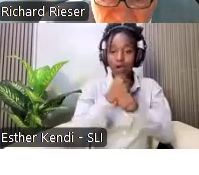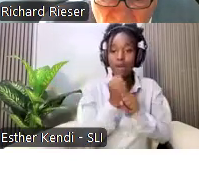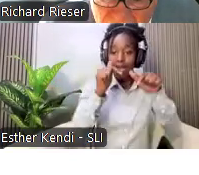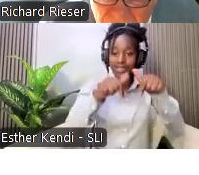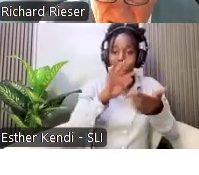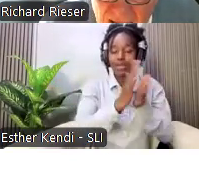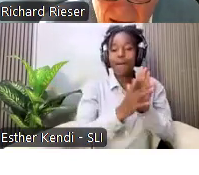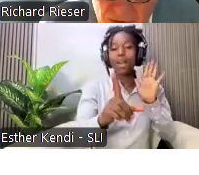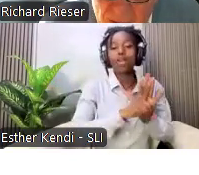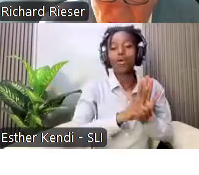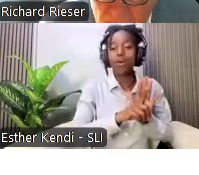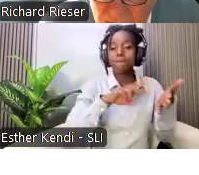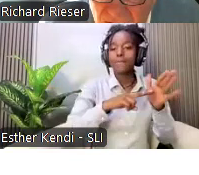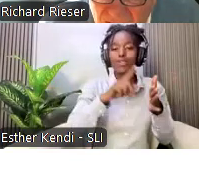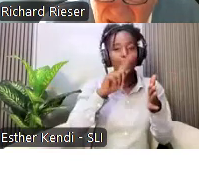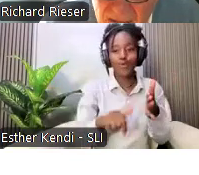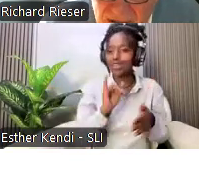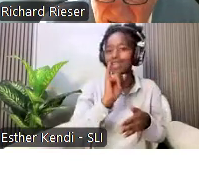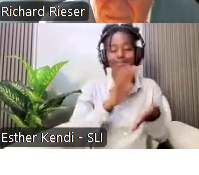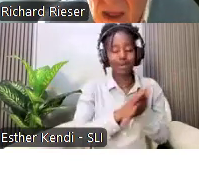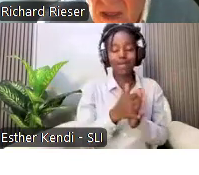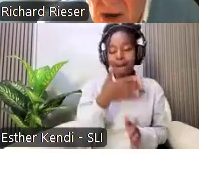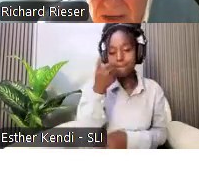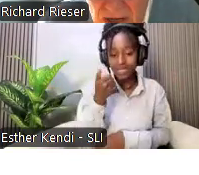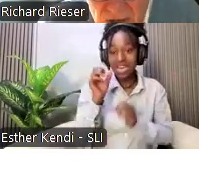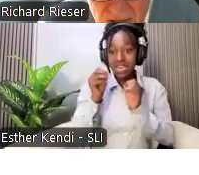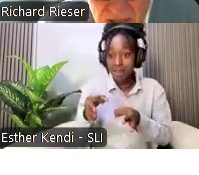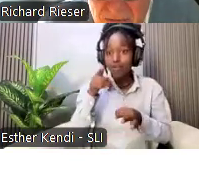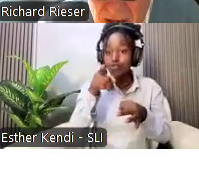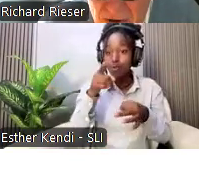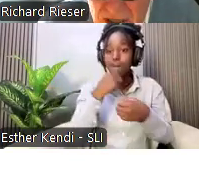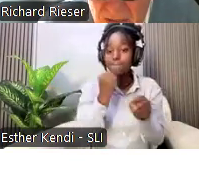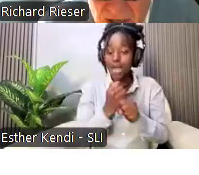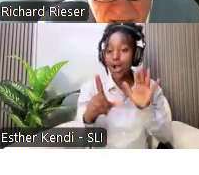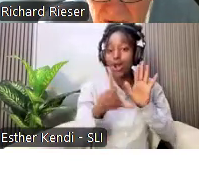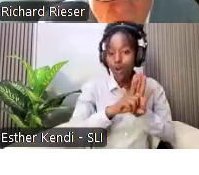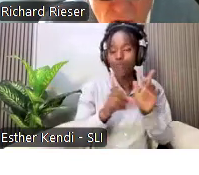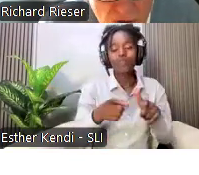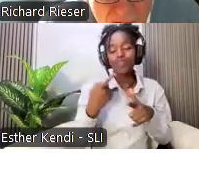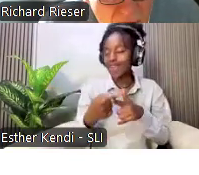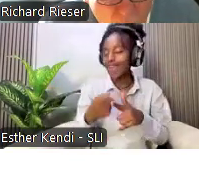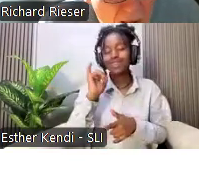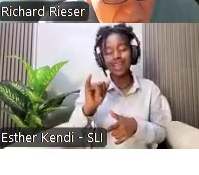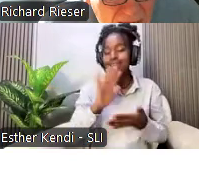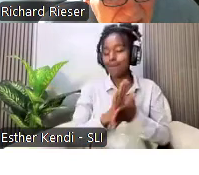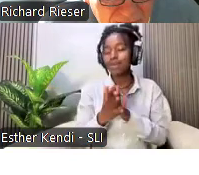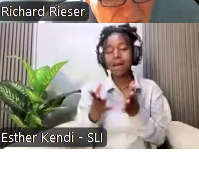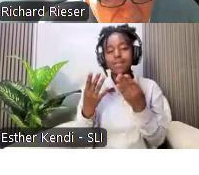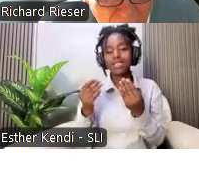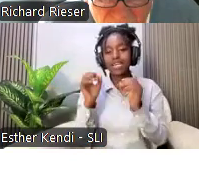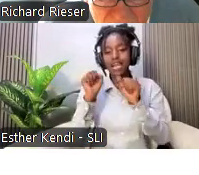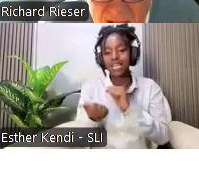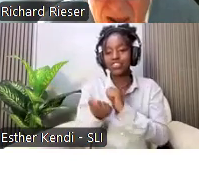that goes away from that. And from the moment that that comes in, there is a duty to make reasonable adjustment, not when money